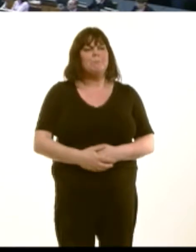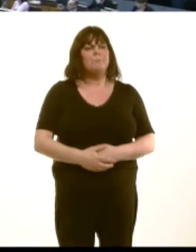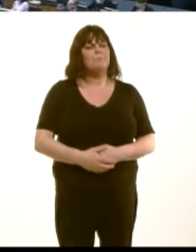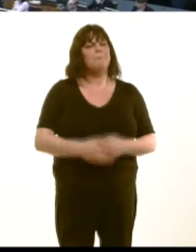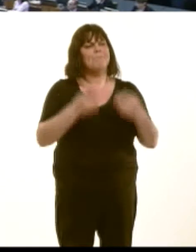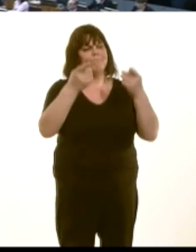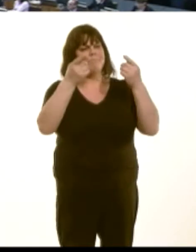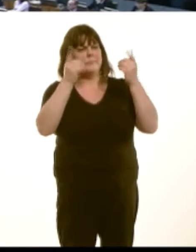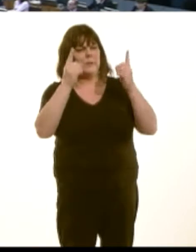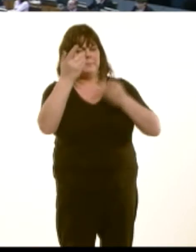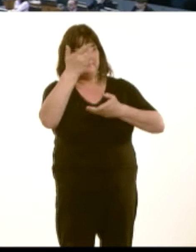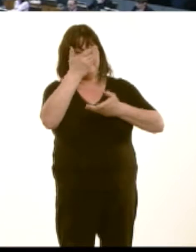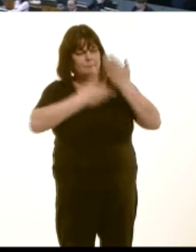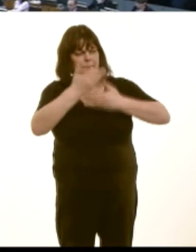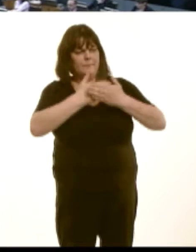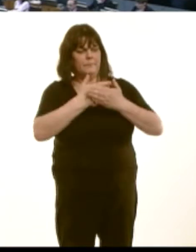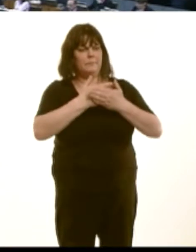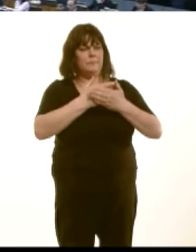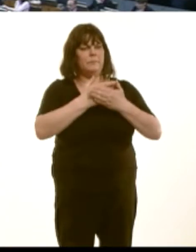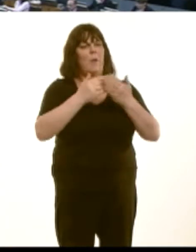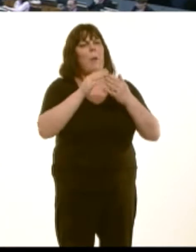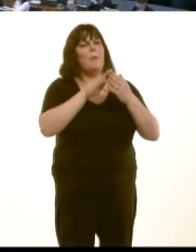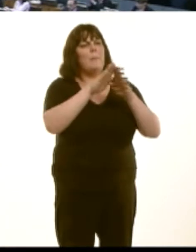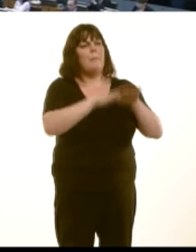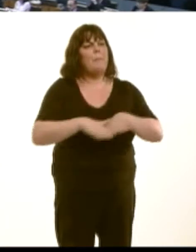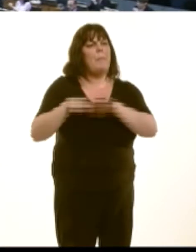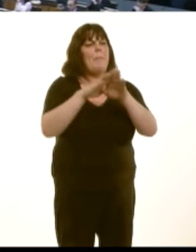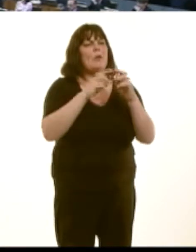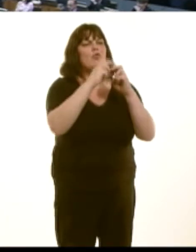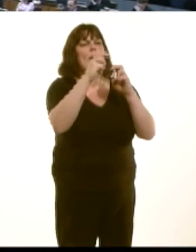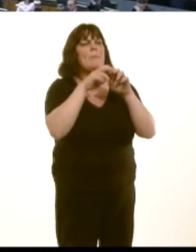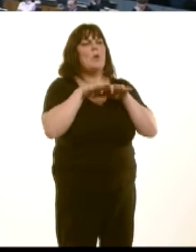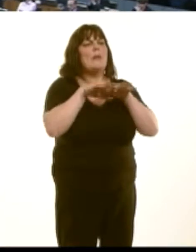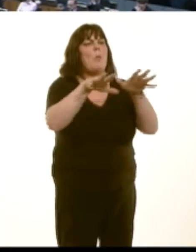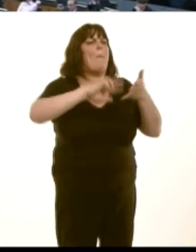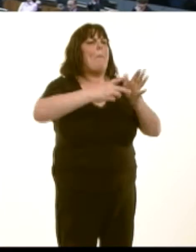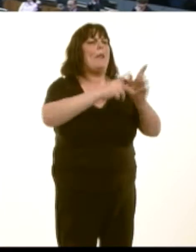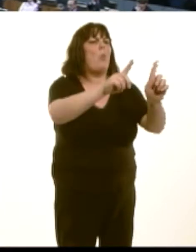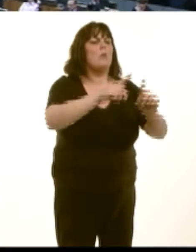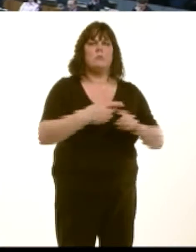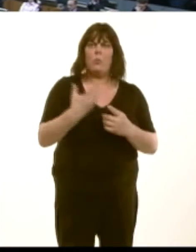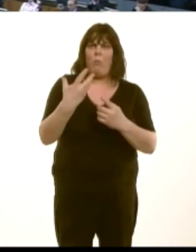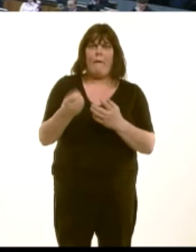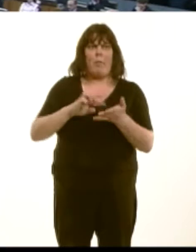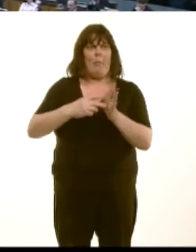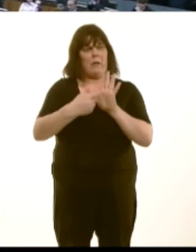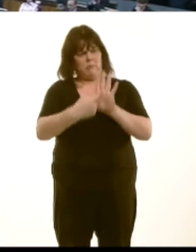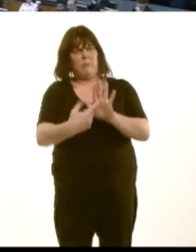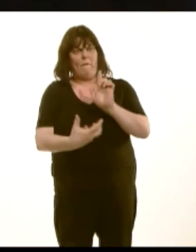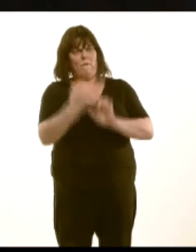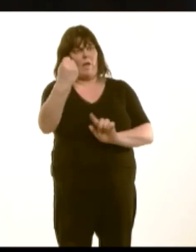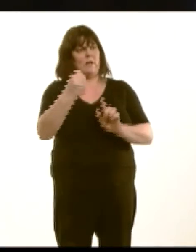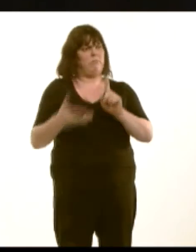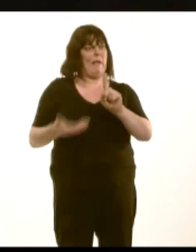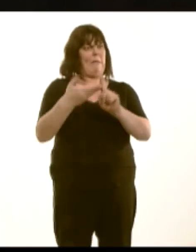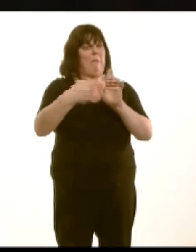you outline your plans for Welsh public transport network, please? Yes, they're to be found in the National Transport Plan. Thank you very much, First